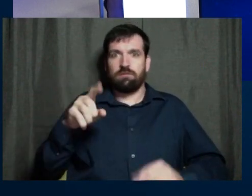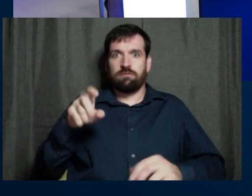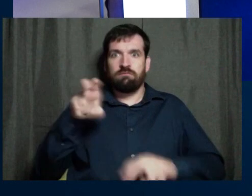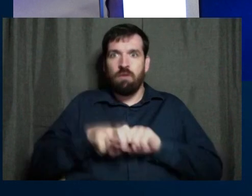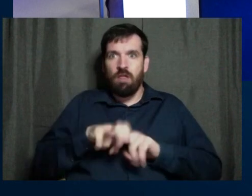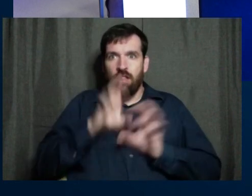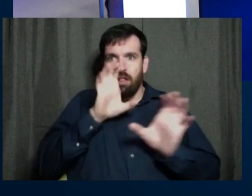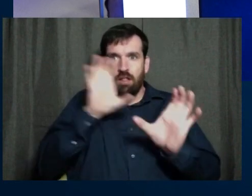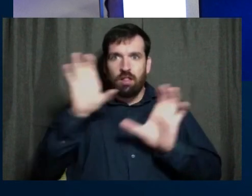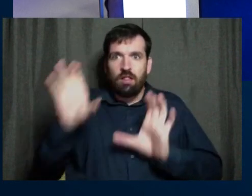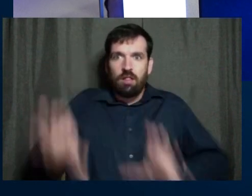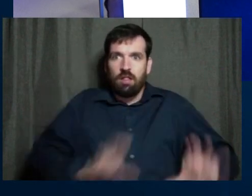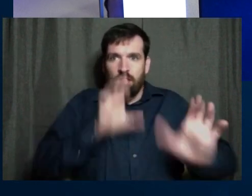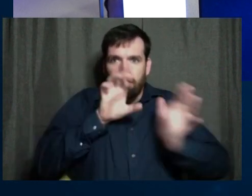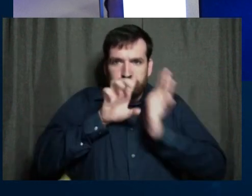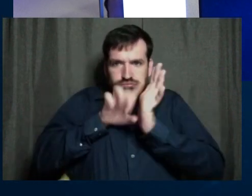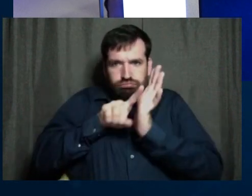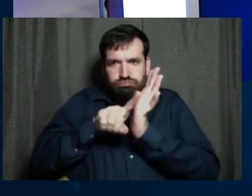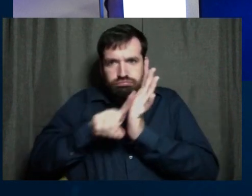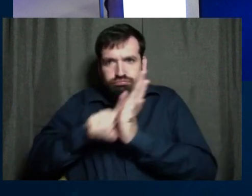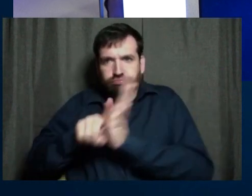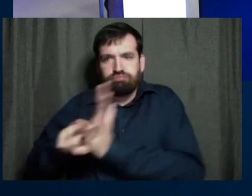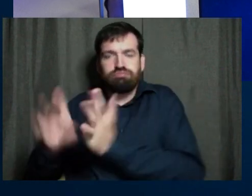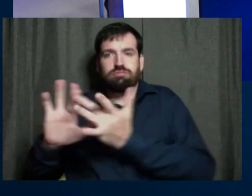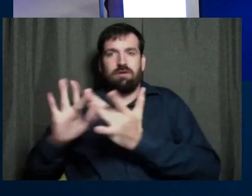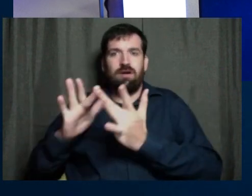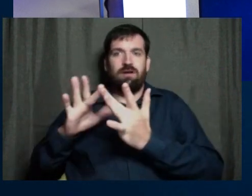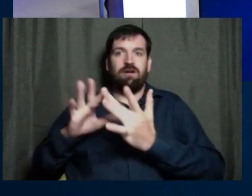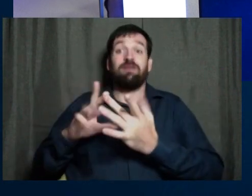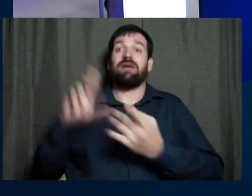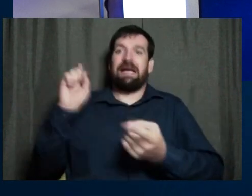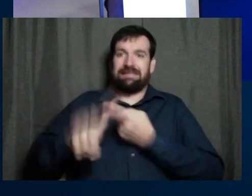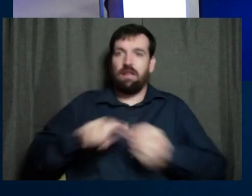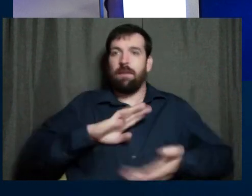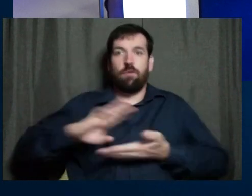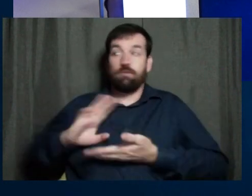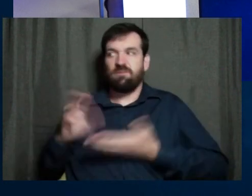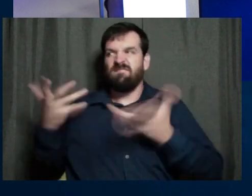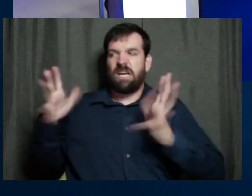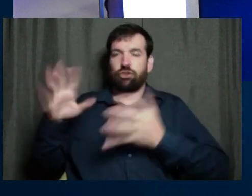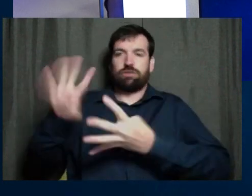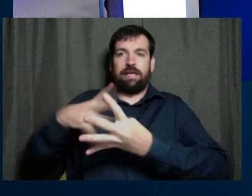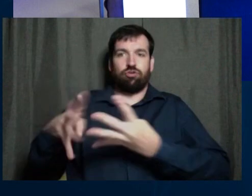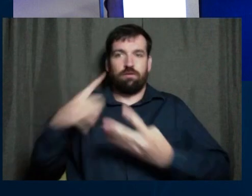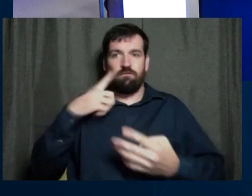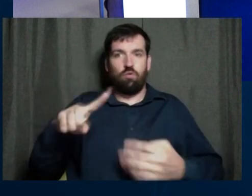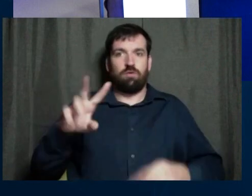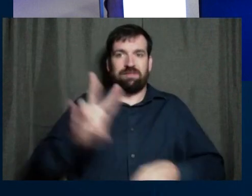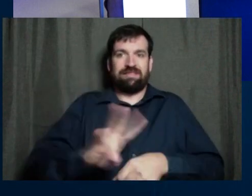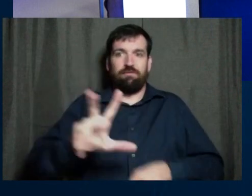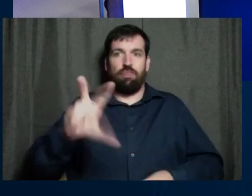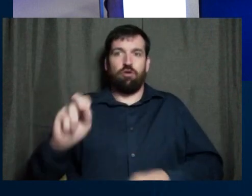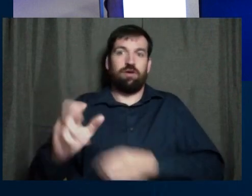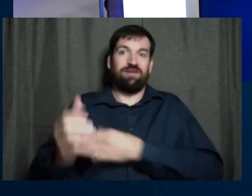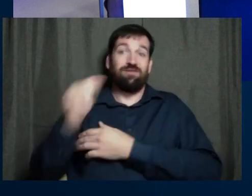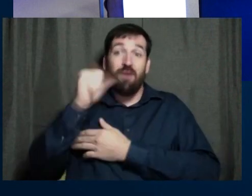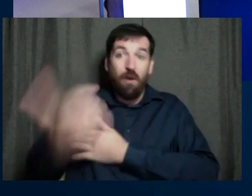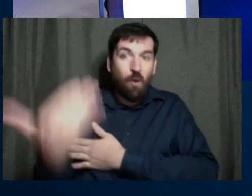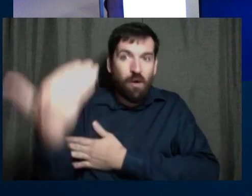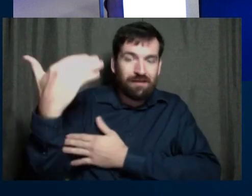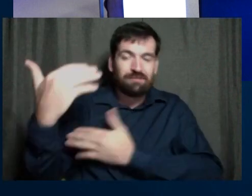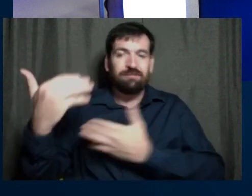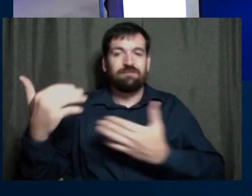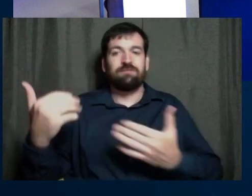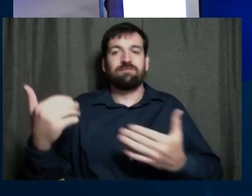through trying to diagnose yourself until you can get to that mammogram. She goes, I will tell you, I have a mammogram set for 7:30 tomorrow morning. And but I called